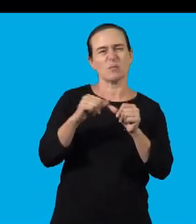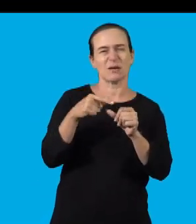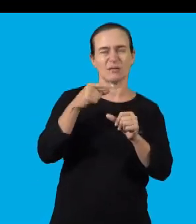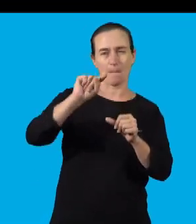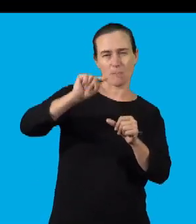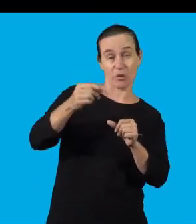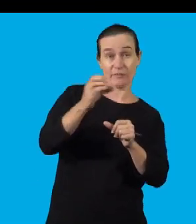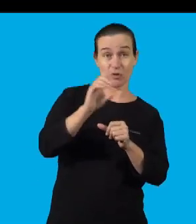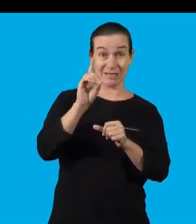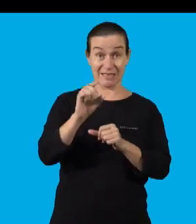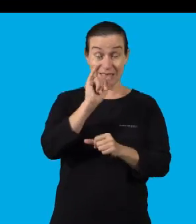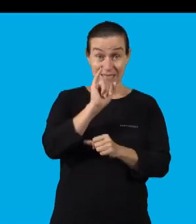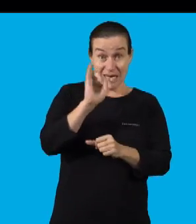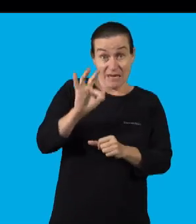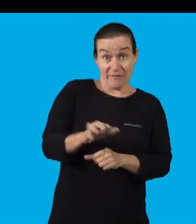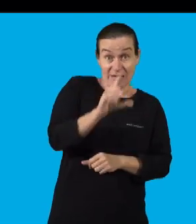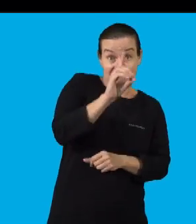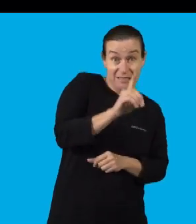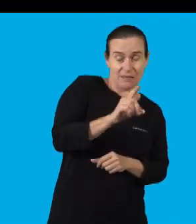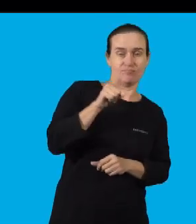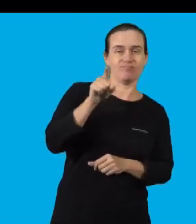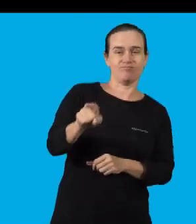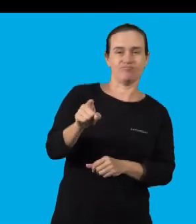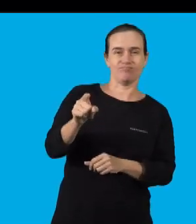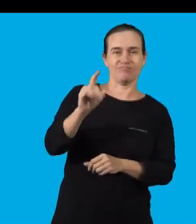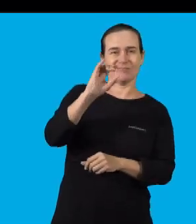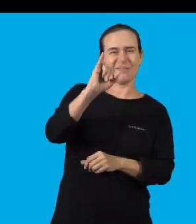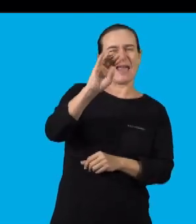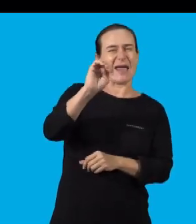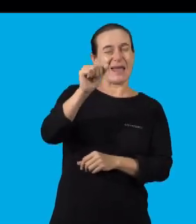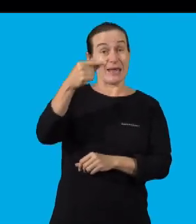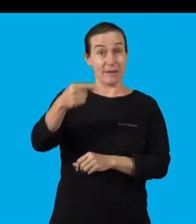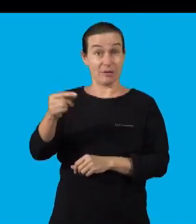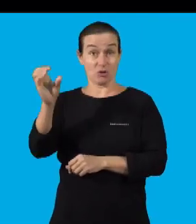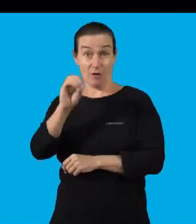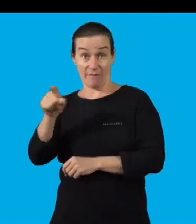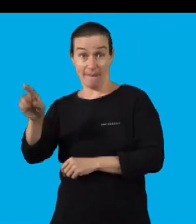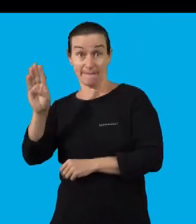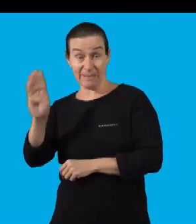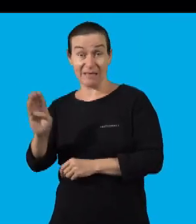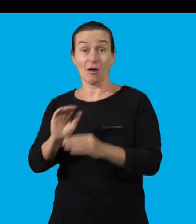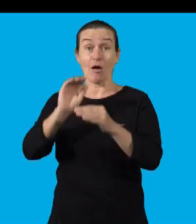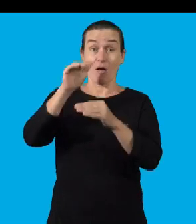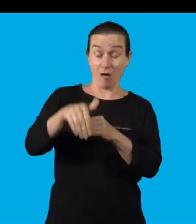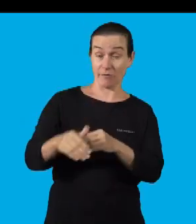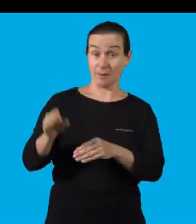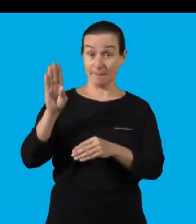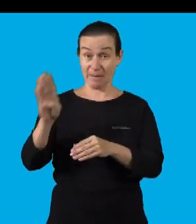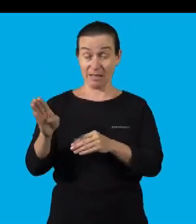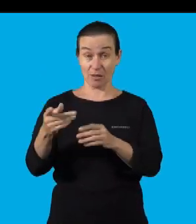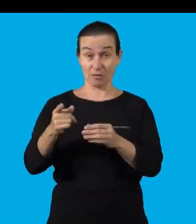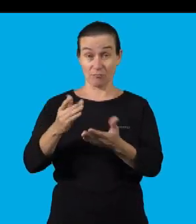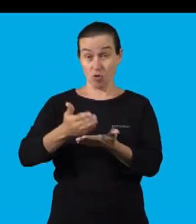D if D is the image of B after B is translated 2 units to the